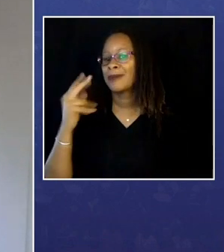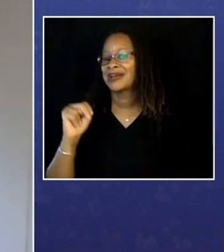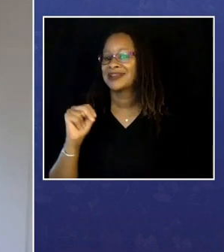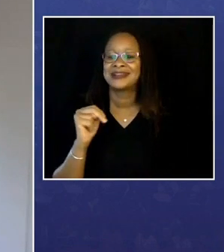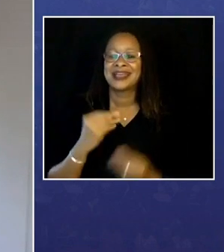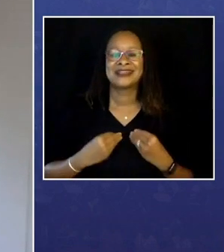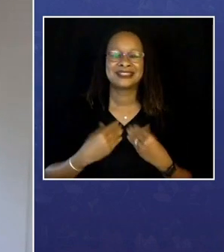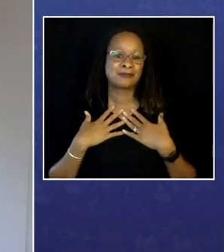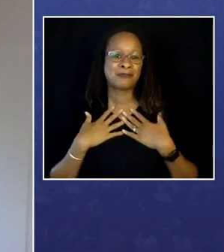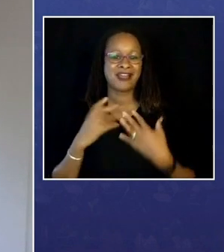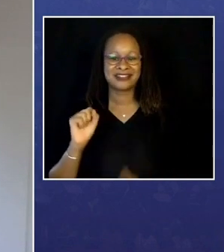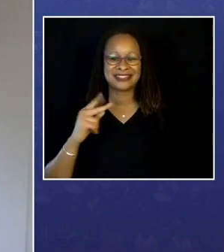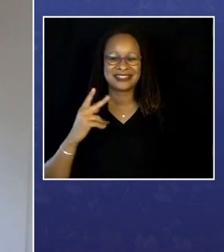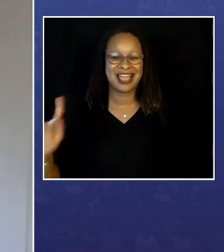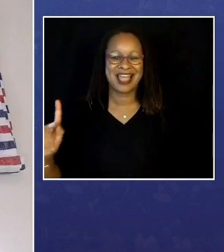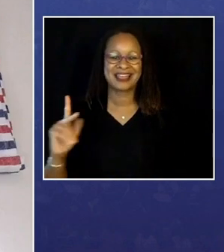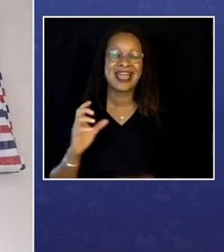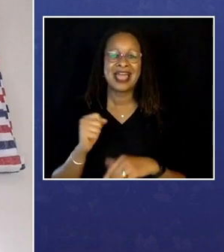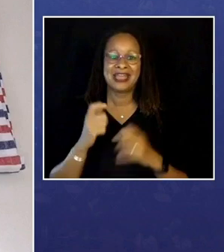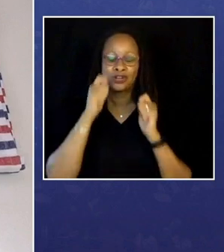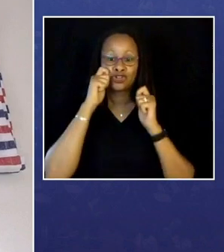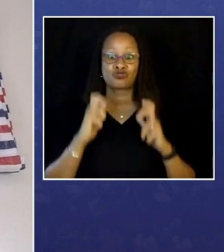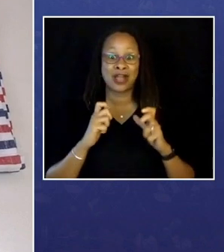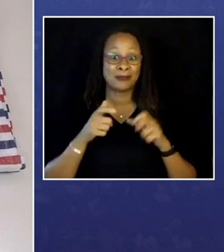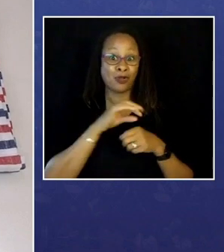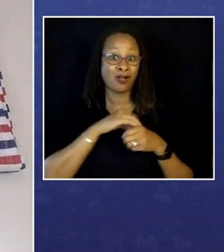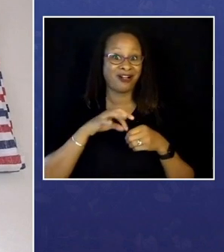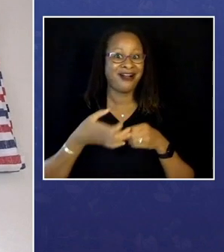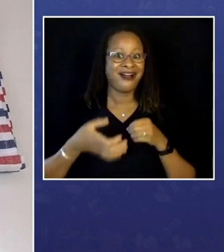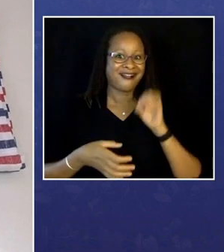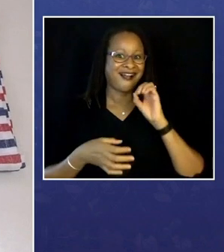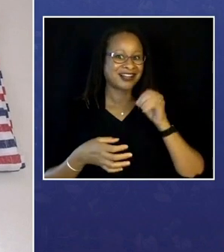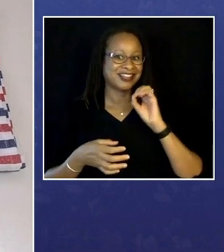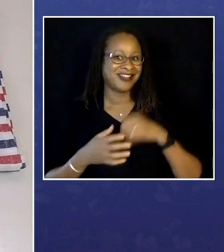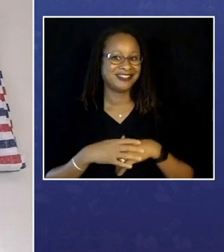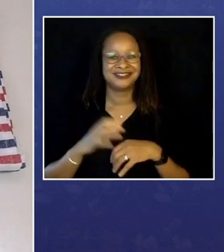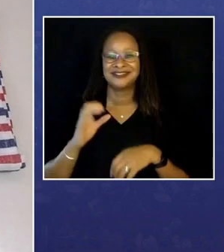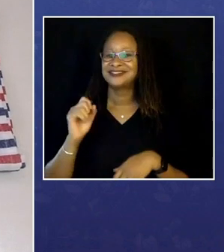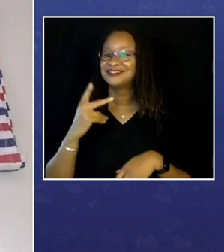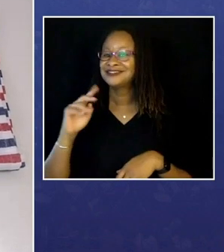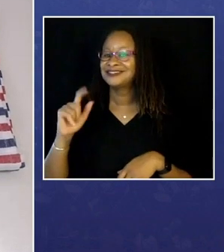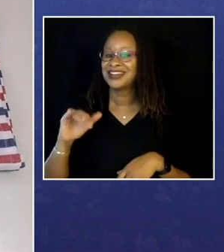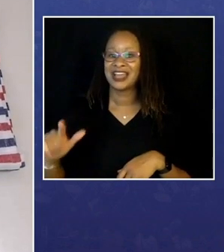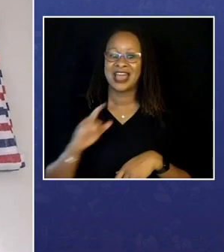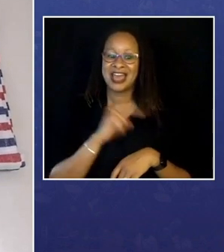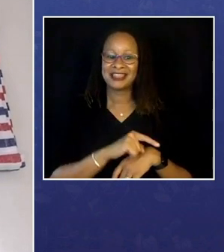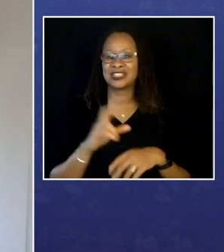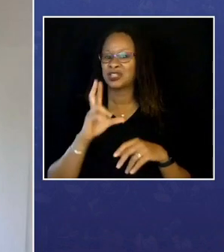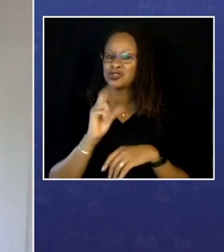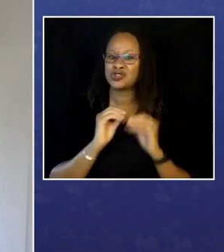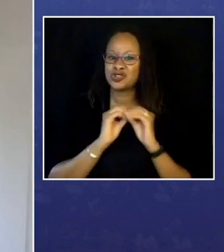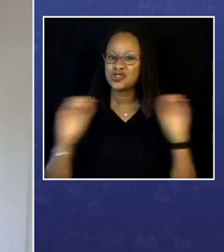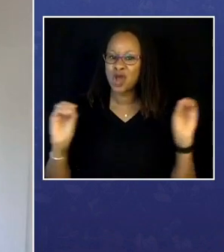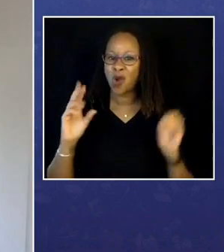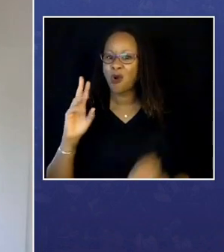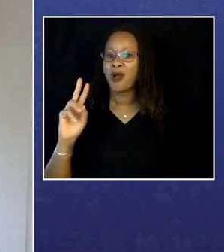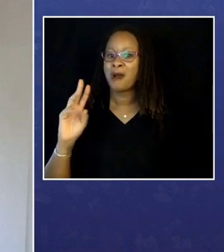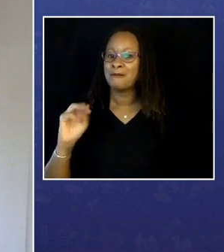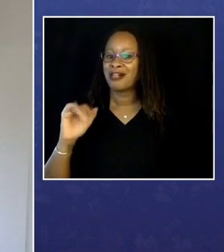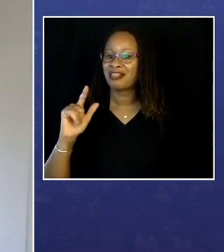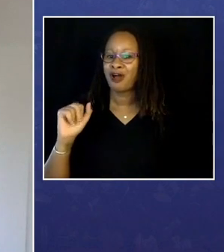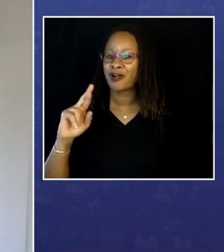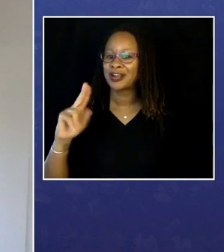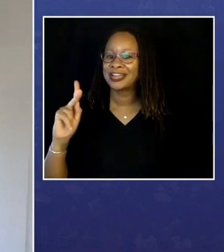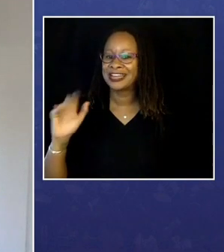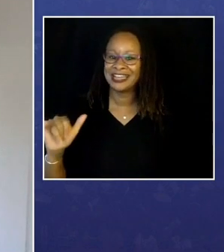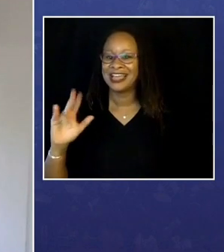snack and an incredible cocktail. These are my Joe Biden-inspired No Malarkey Nachos.